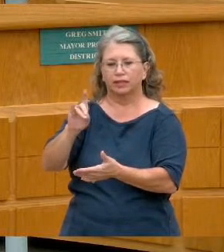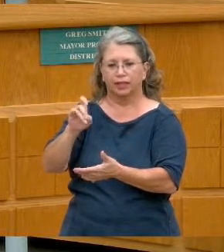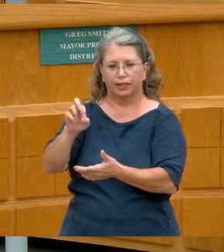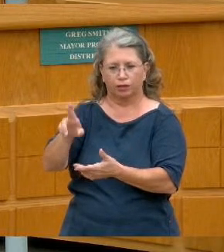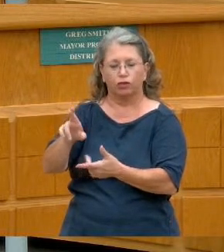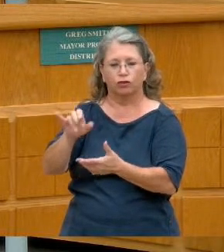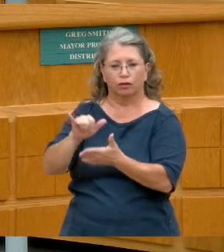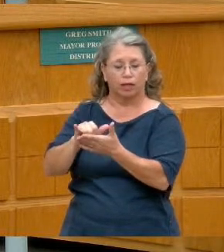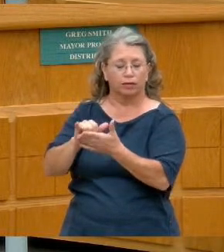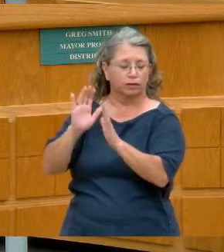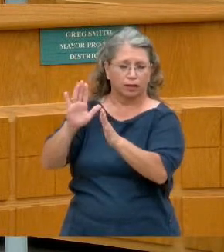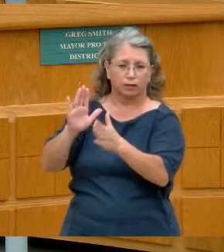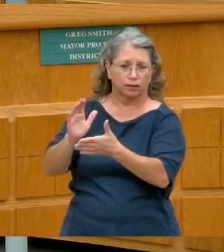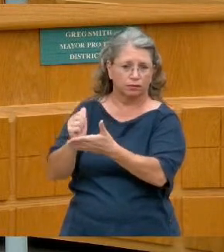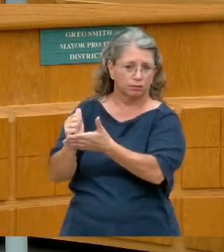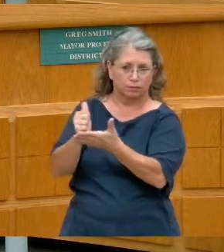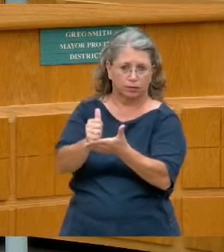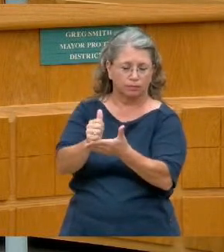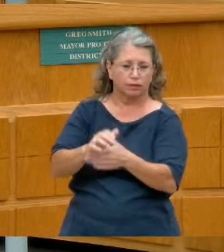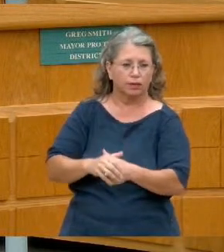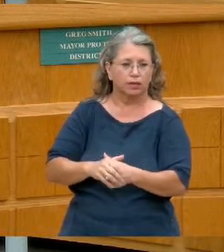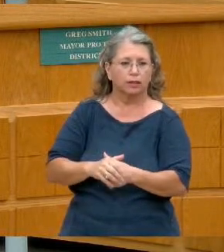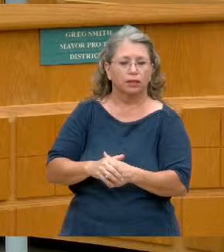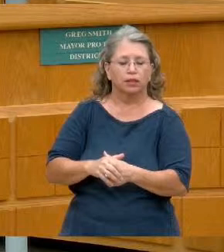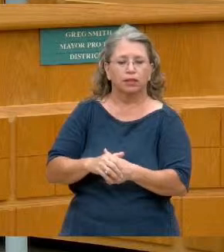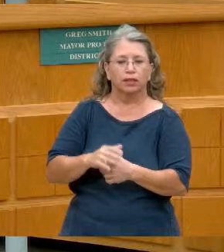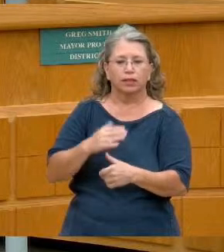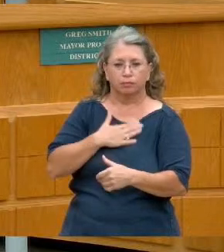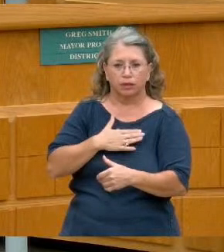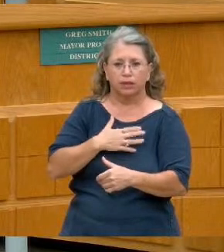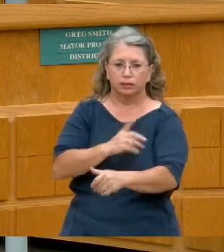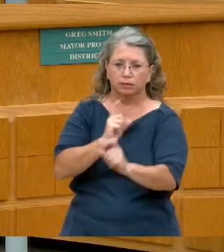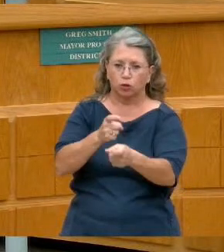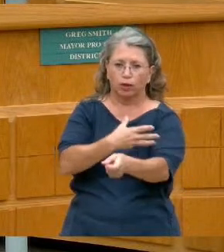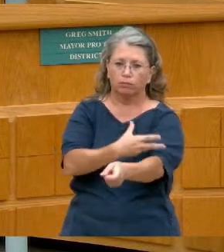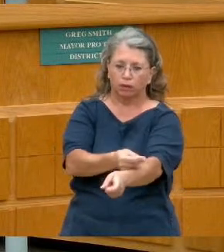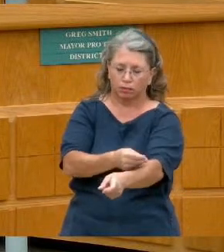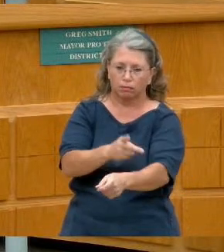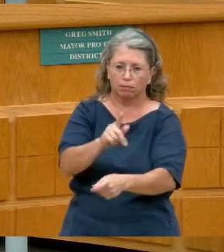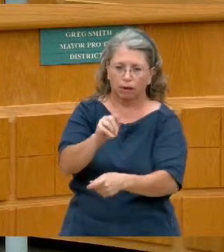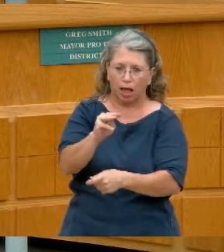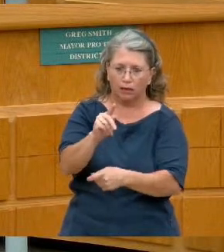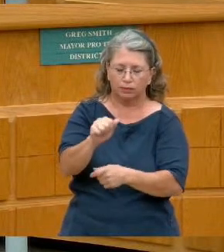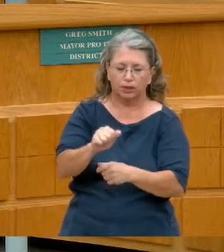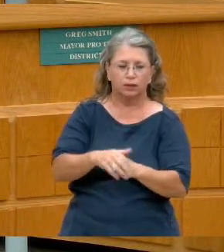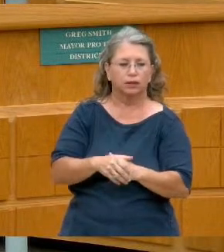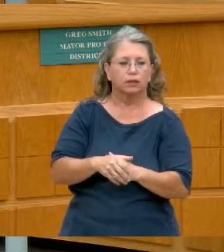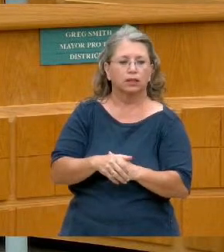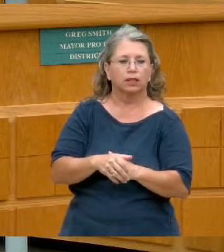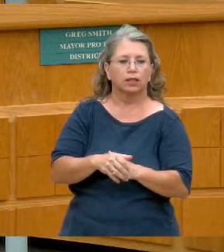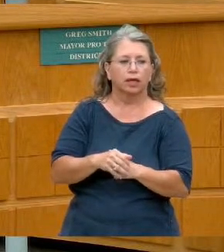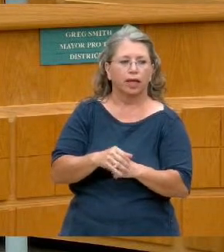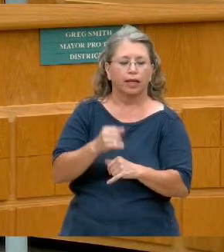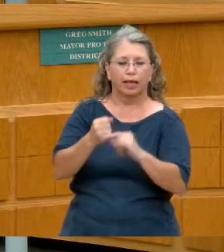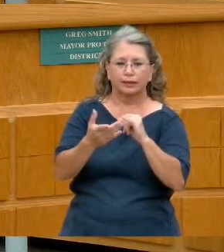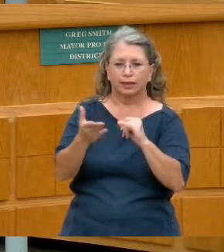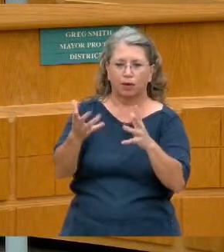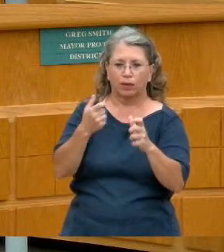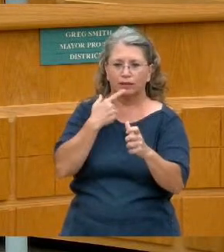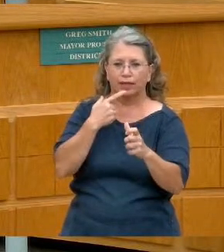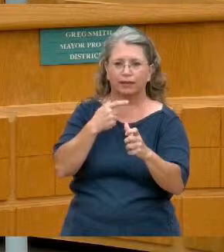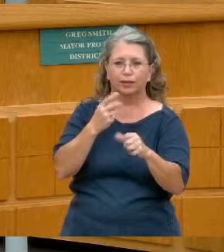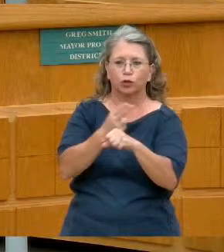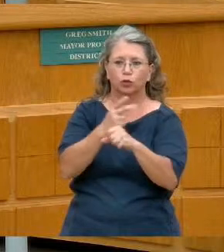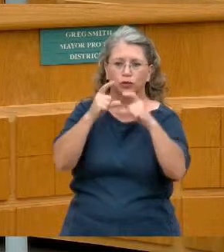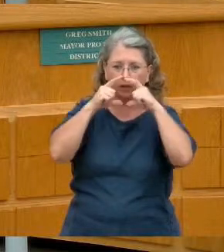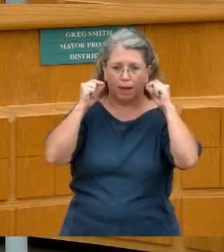And as I said, please donate plasma. And the last thing I want to say, definitely wear masks. Thank